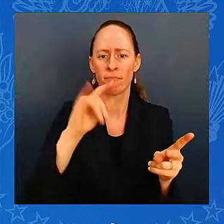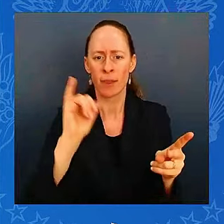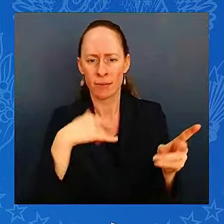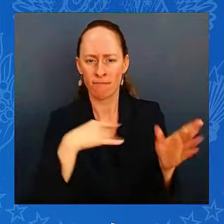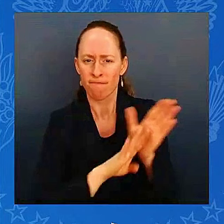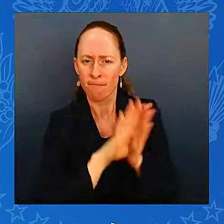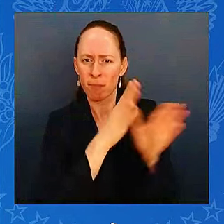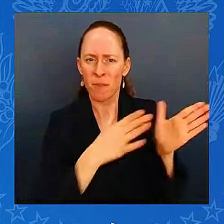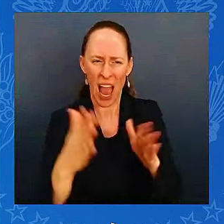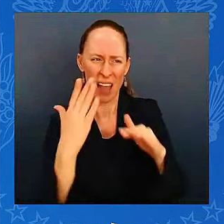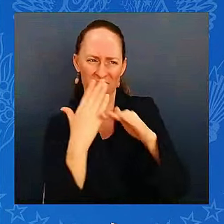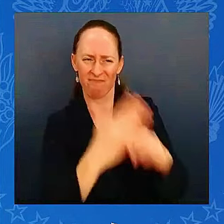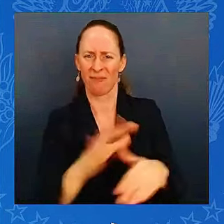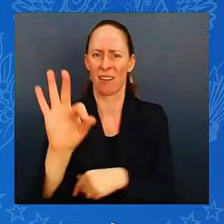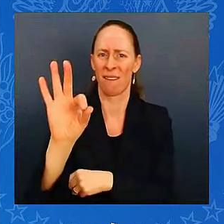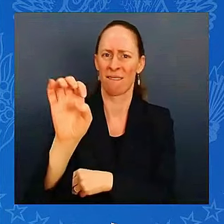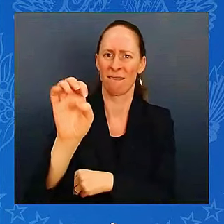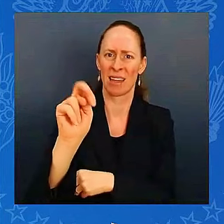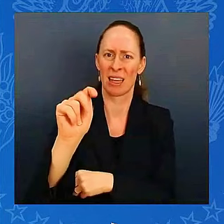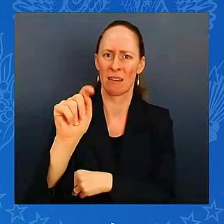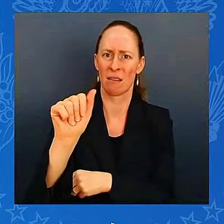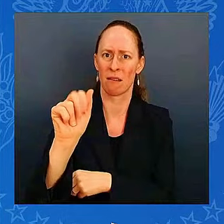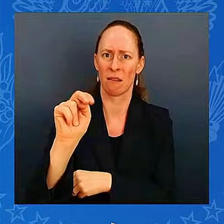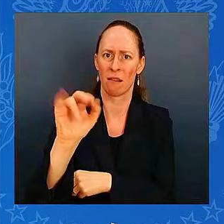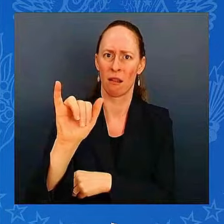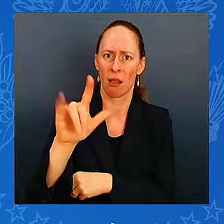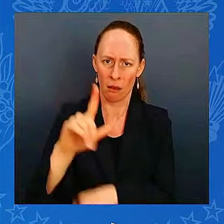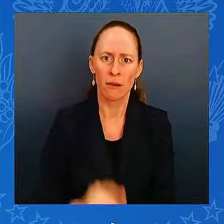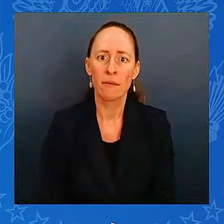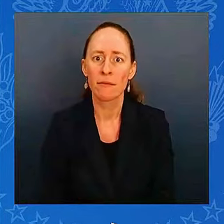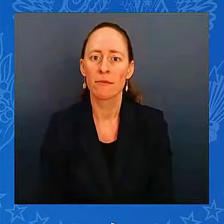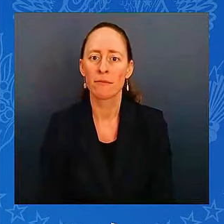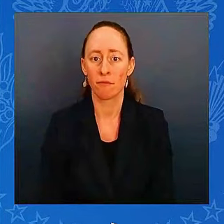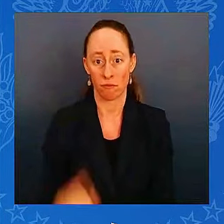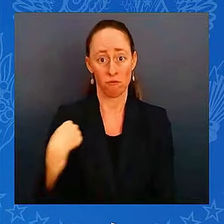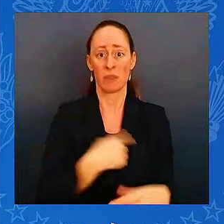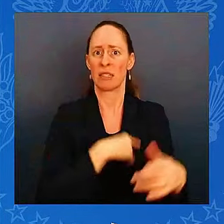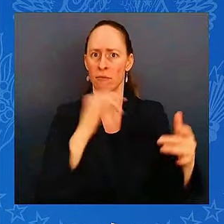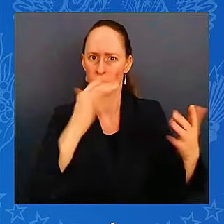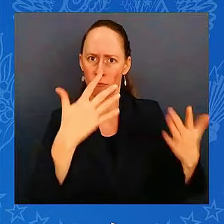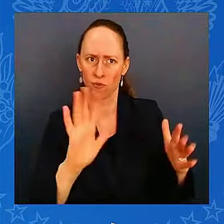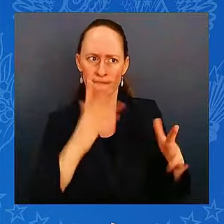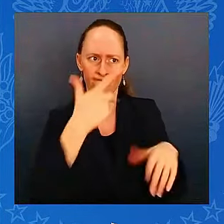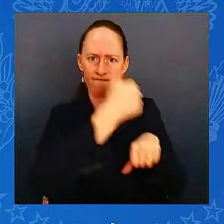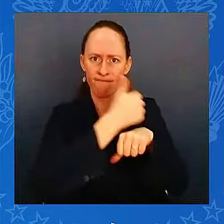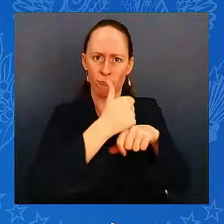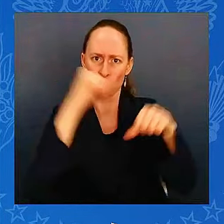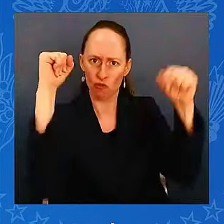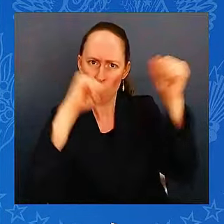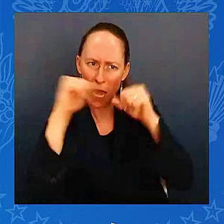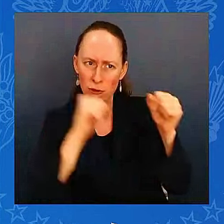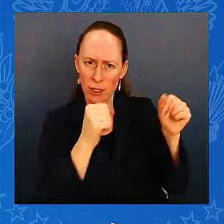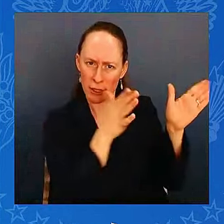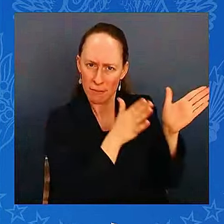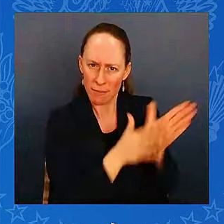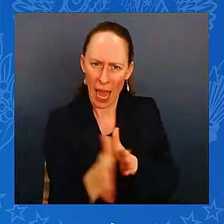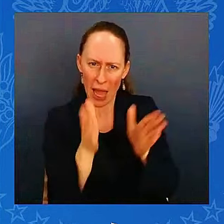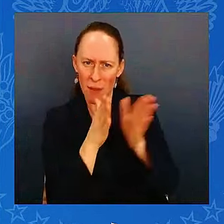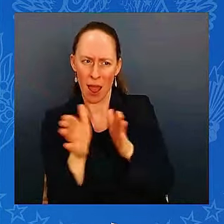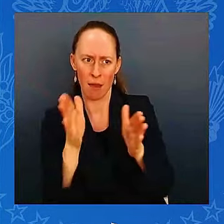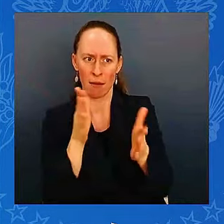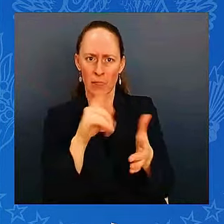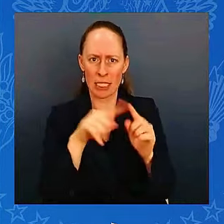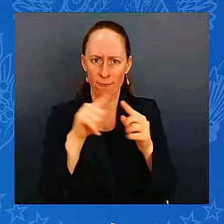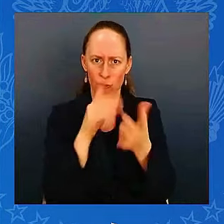an all-round strategy focusing on specific lines of action, informing at-risk